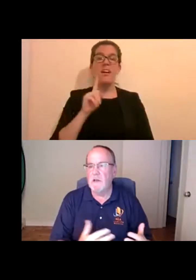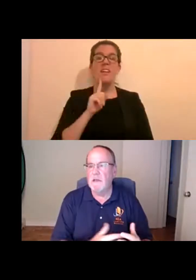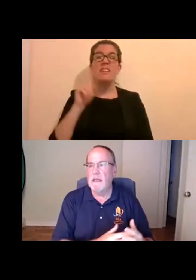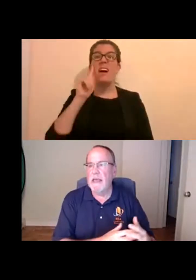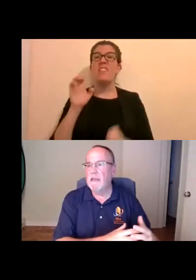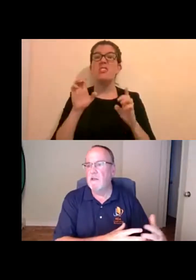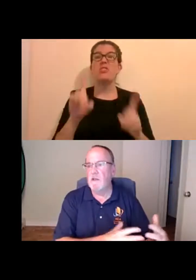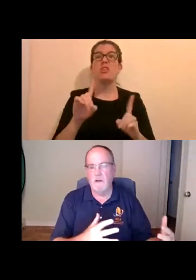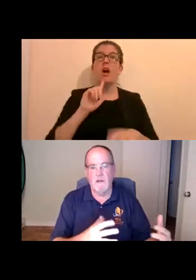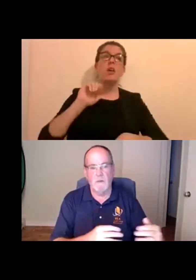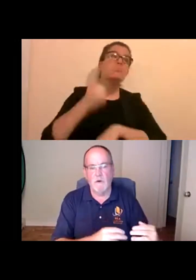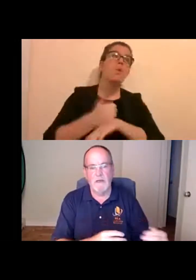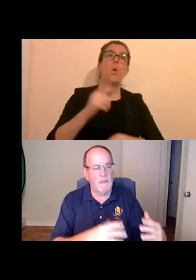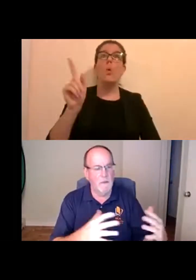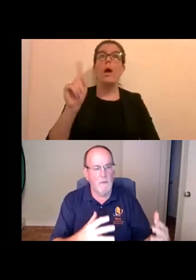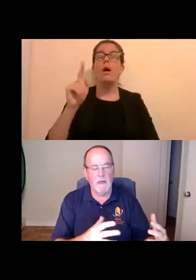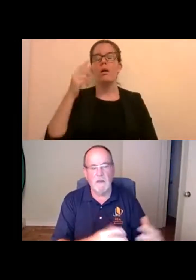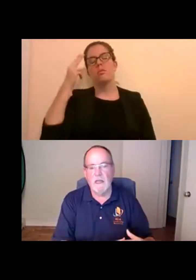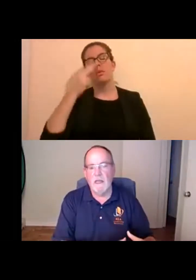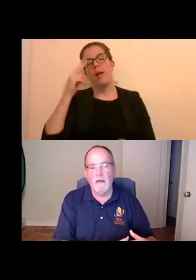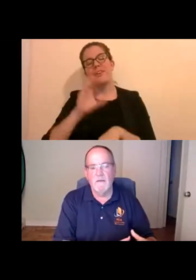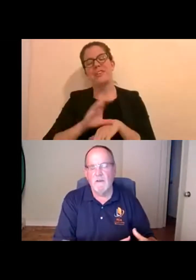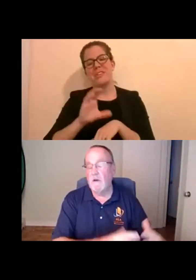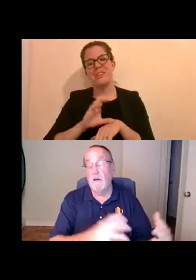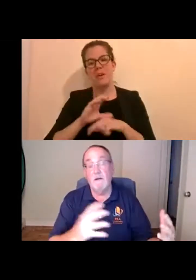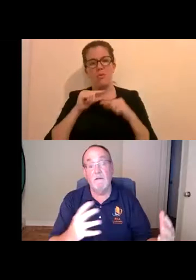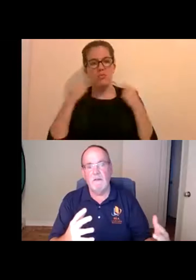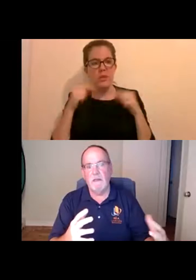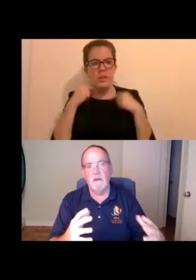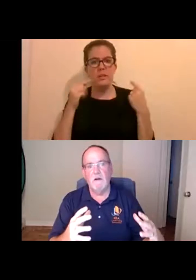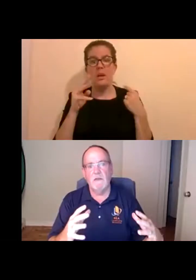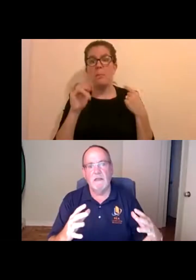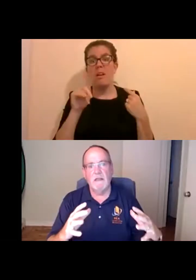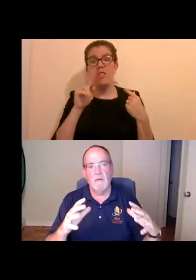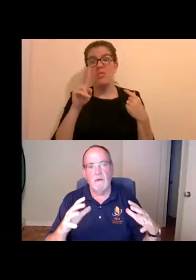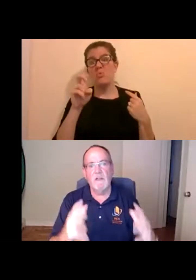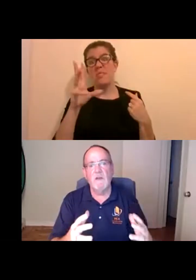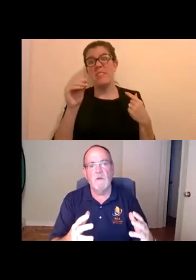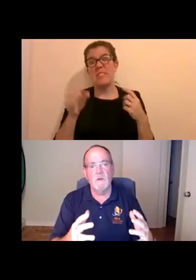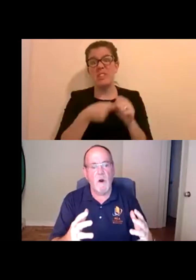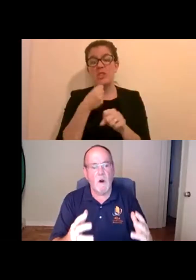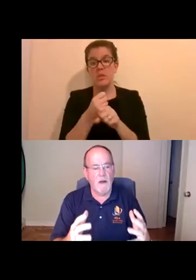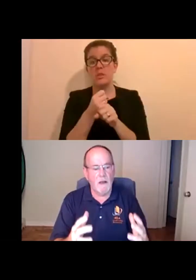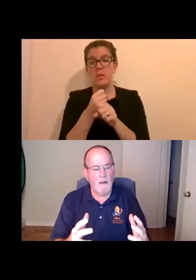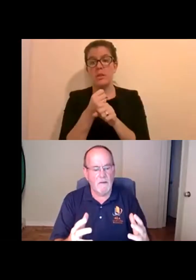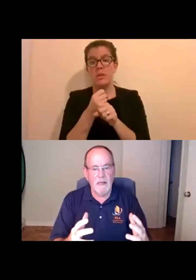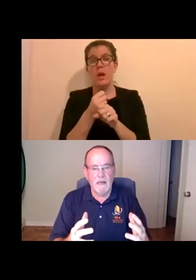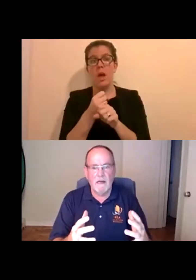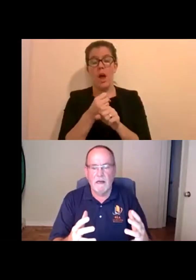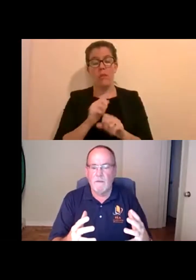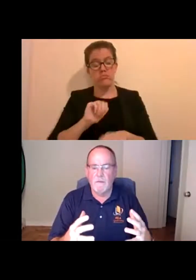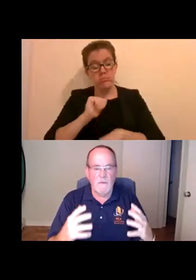church, the Catholic Church, and the priests and the monks for 250 years. That religion was part of